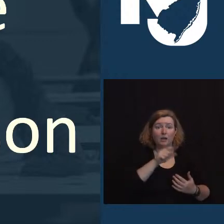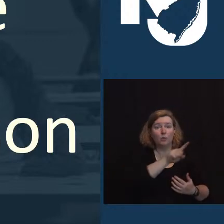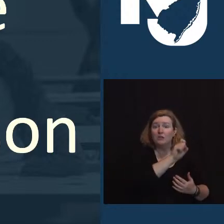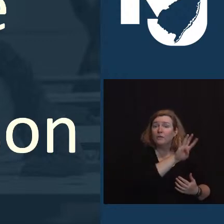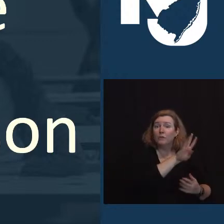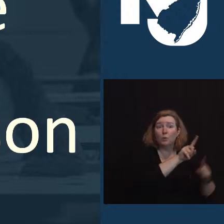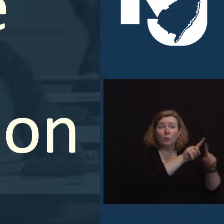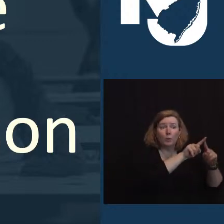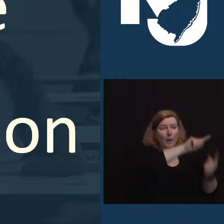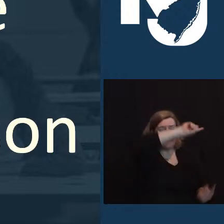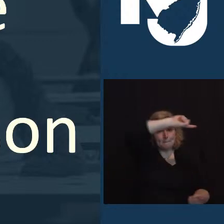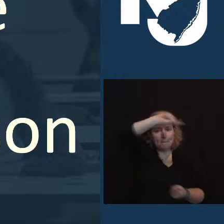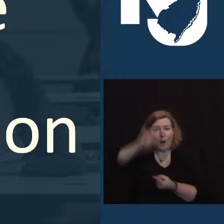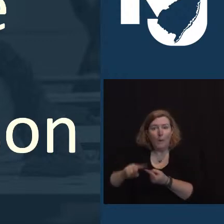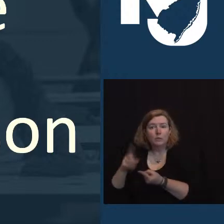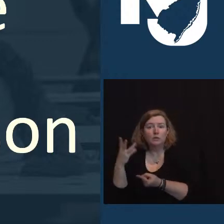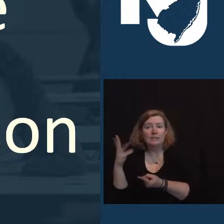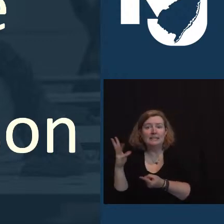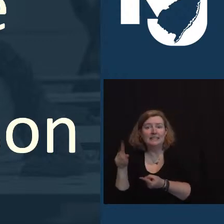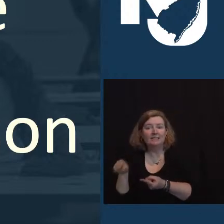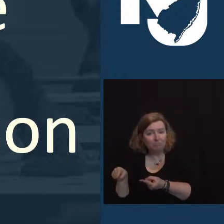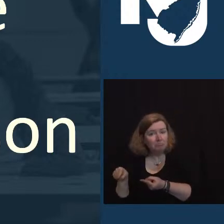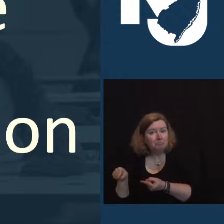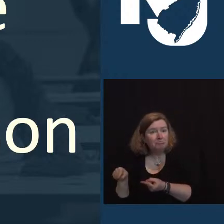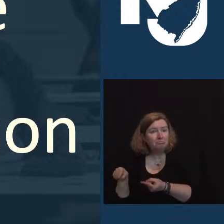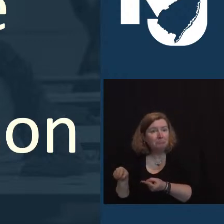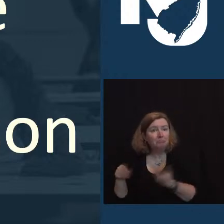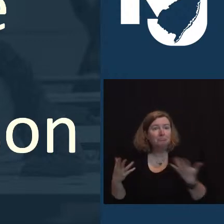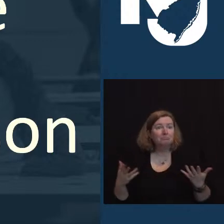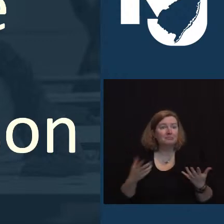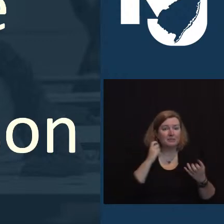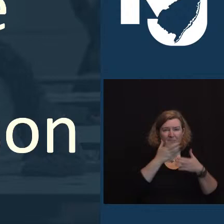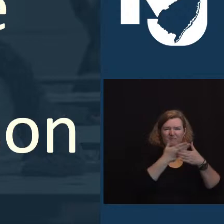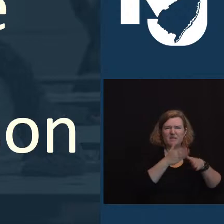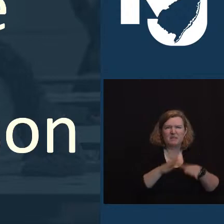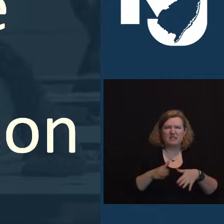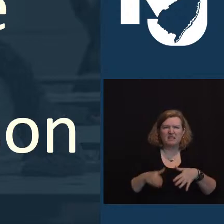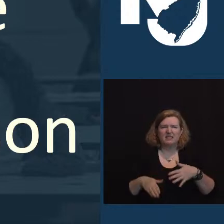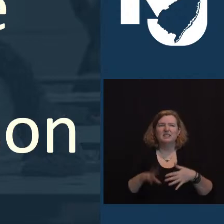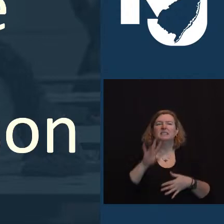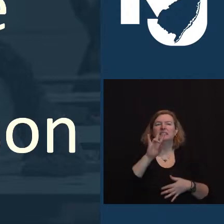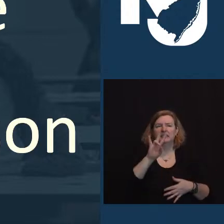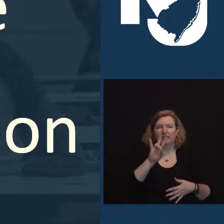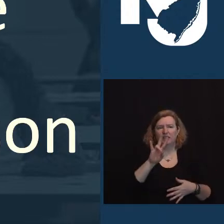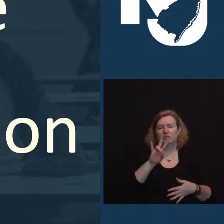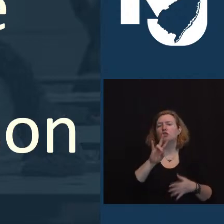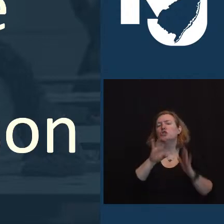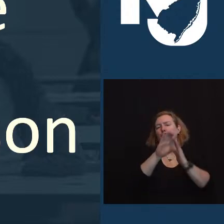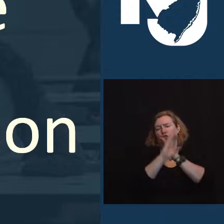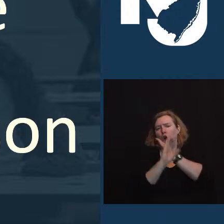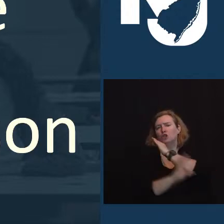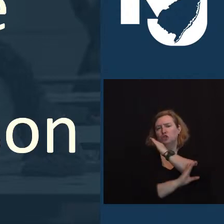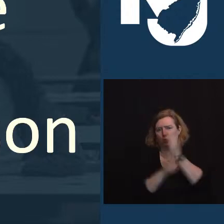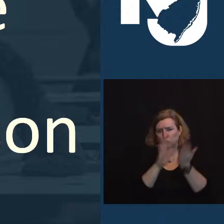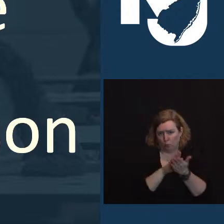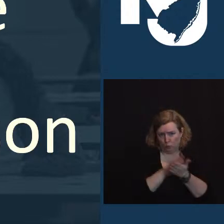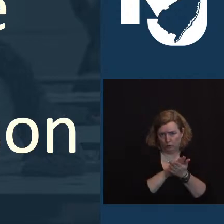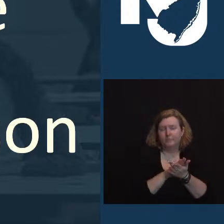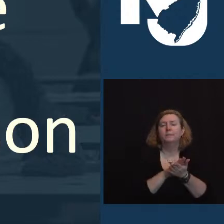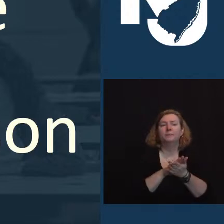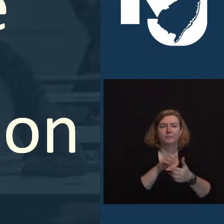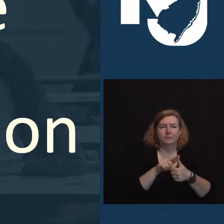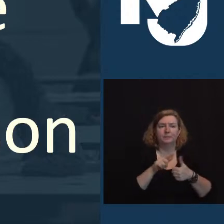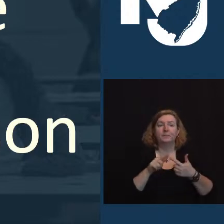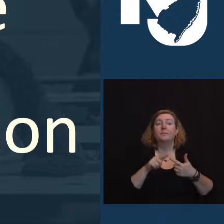16. And that 16 breaks down as following. 7 are charter schools, so single charter schools. 5 are